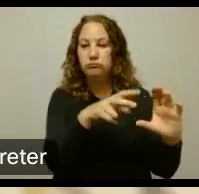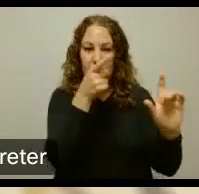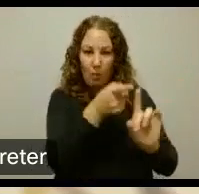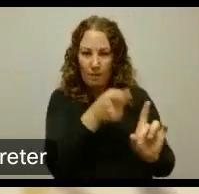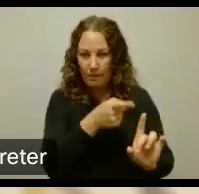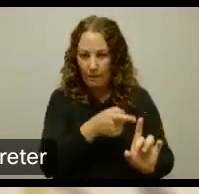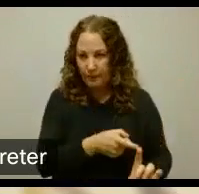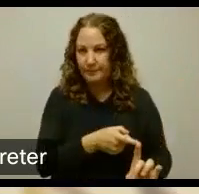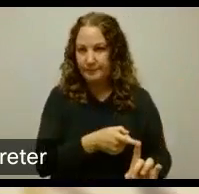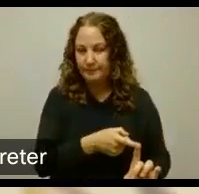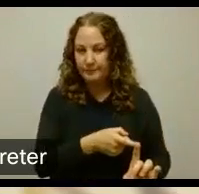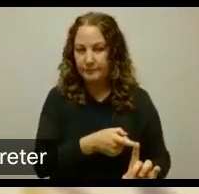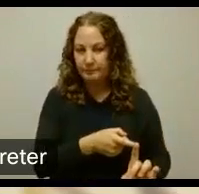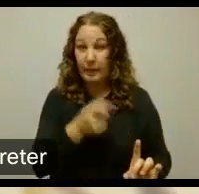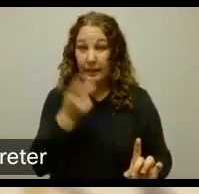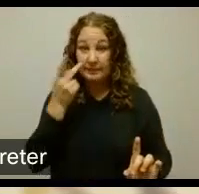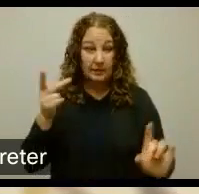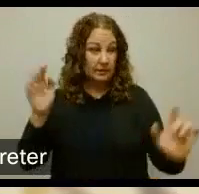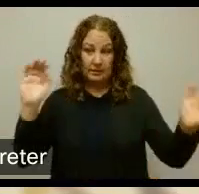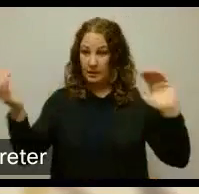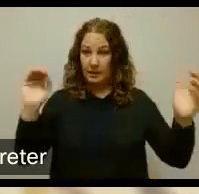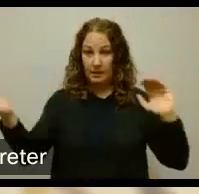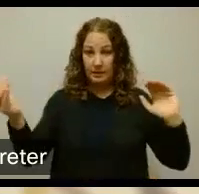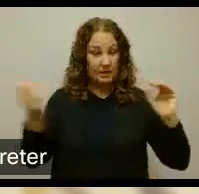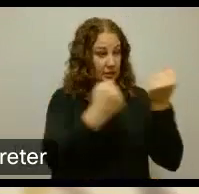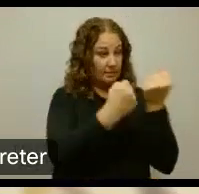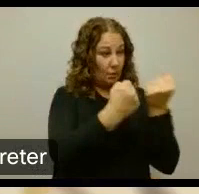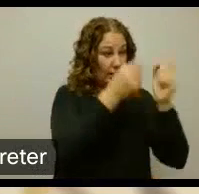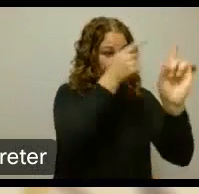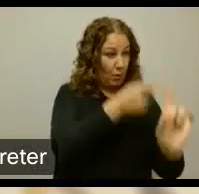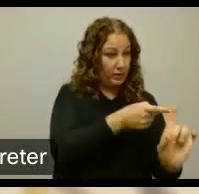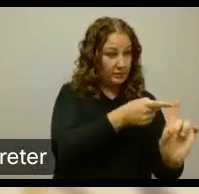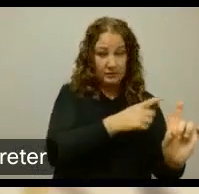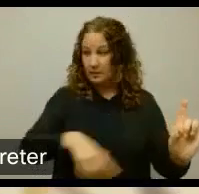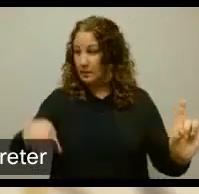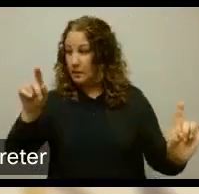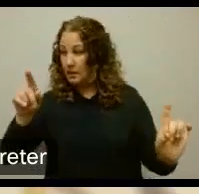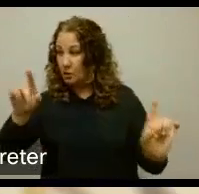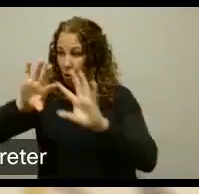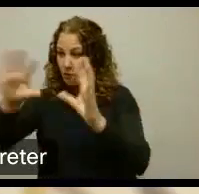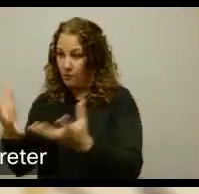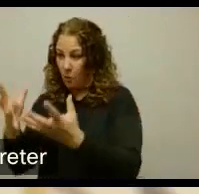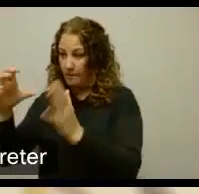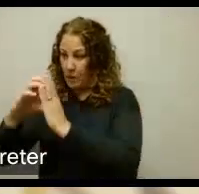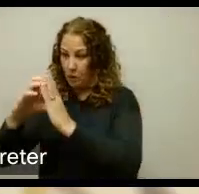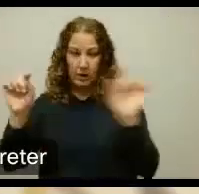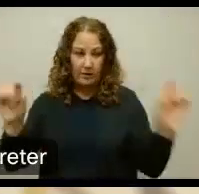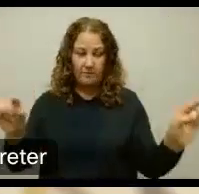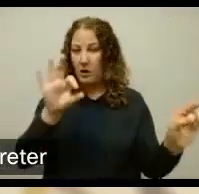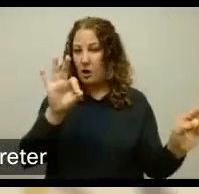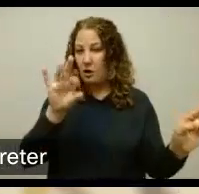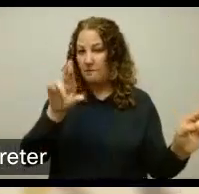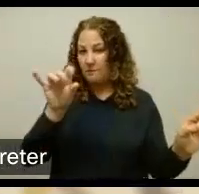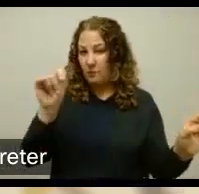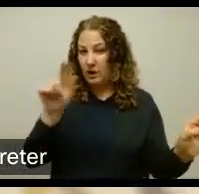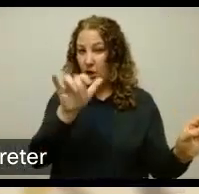one. And I can see that both my supporting points and my overall paragraph are front-loaded. The main